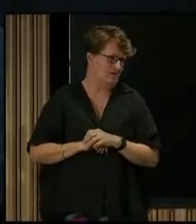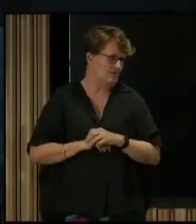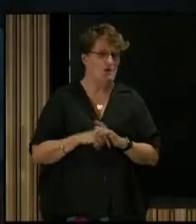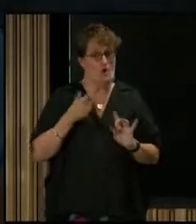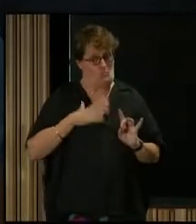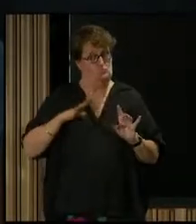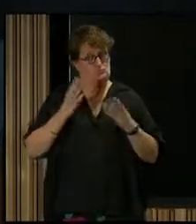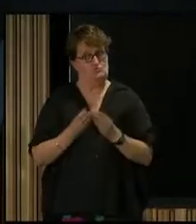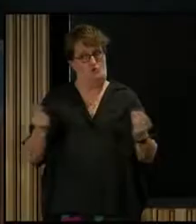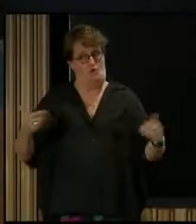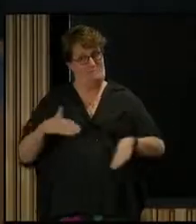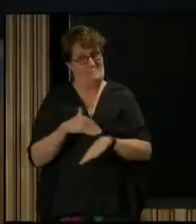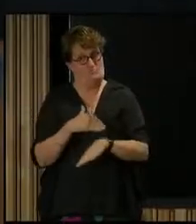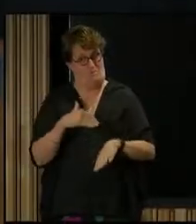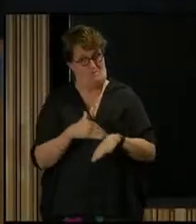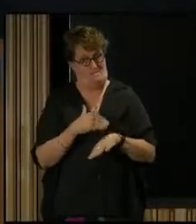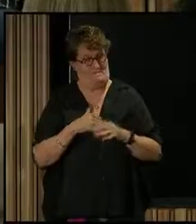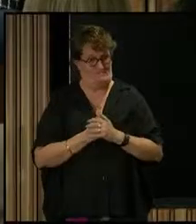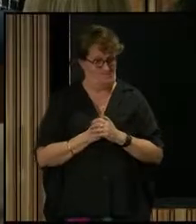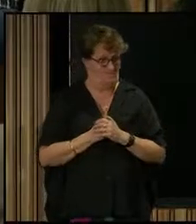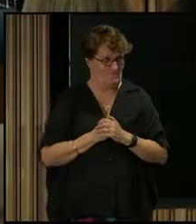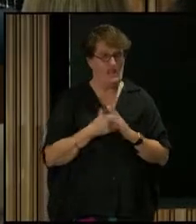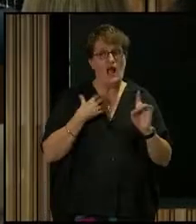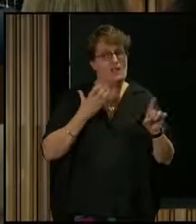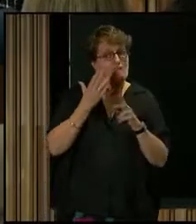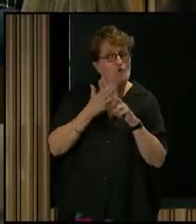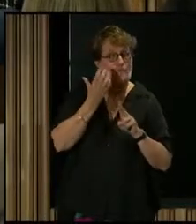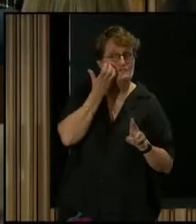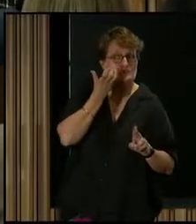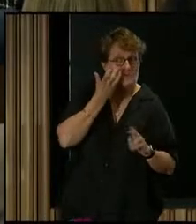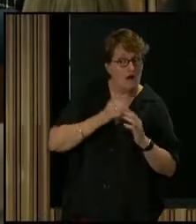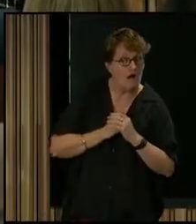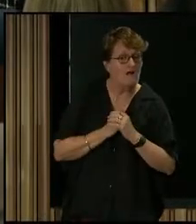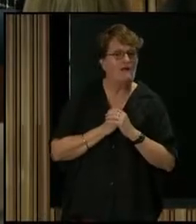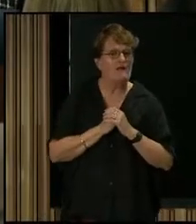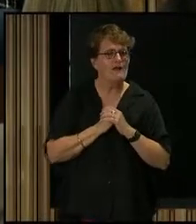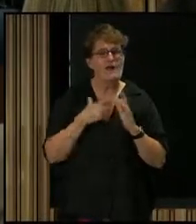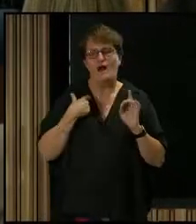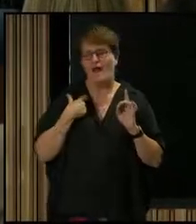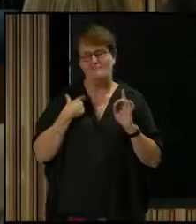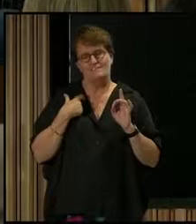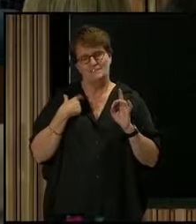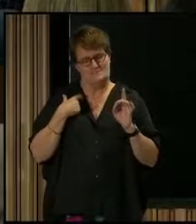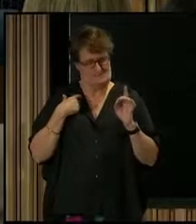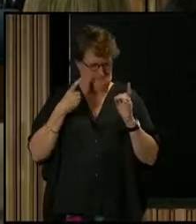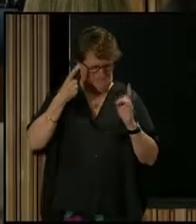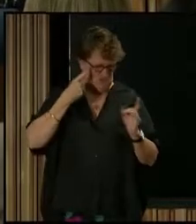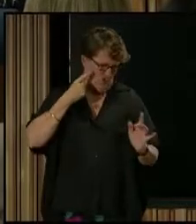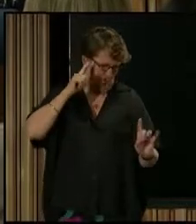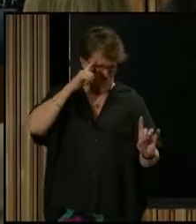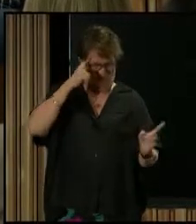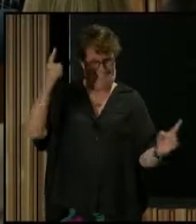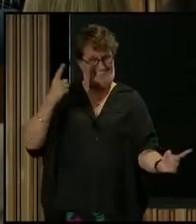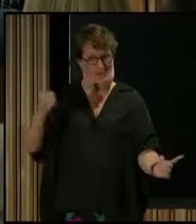solving this problem. Since you asked me what's in the future, I have this most ridiculous plan. Because I'm